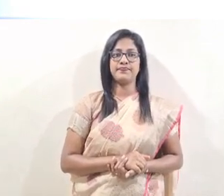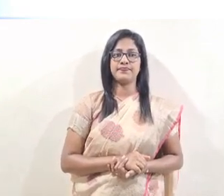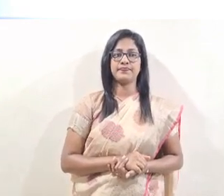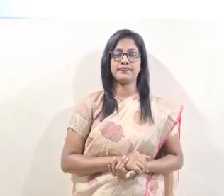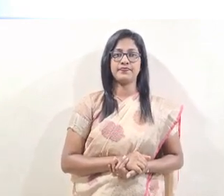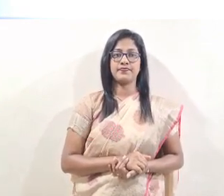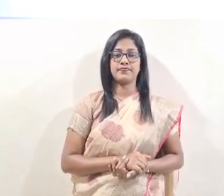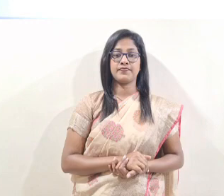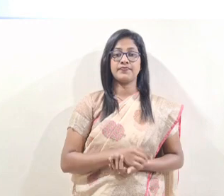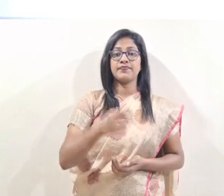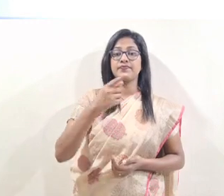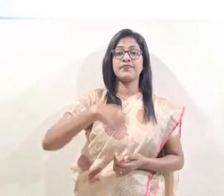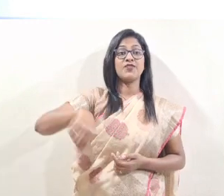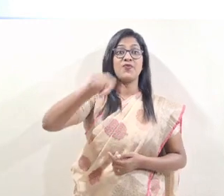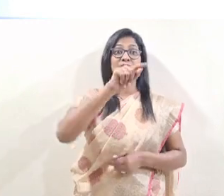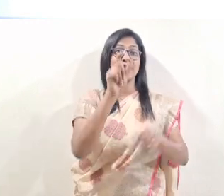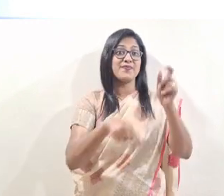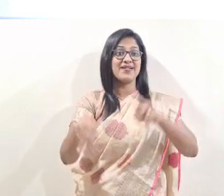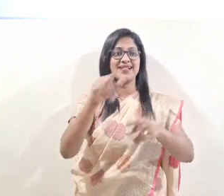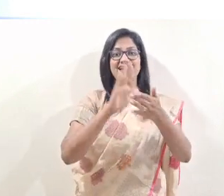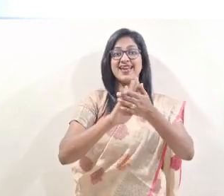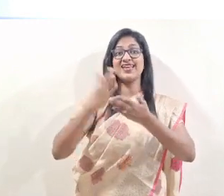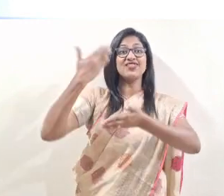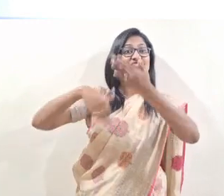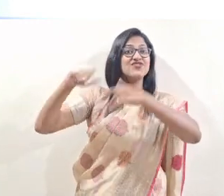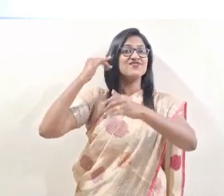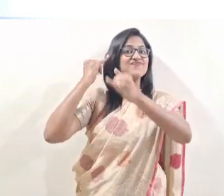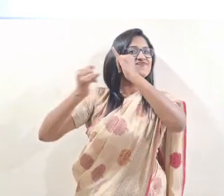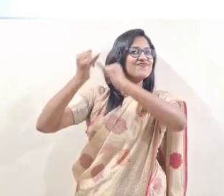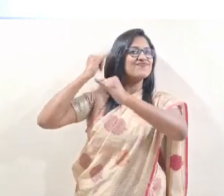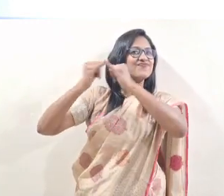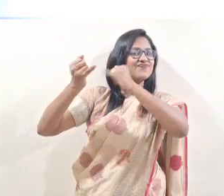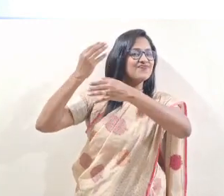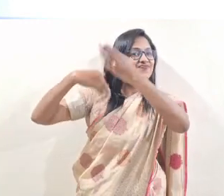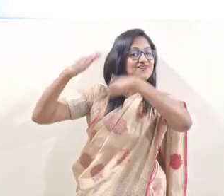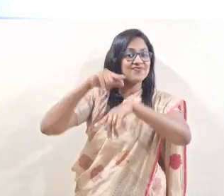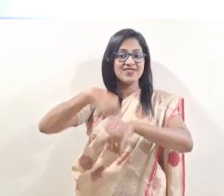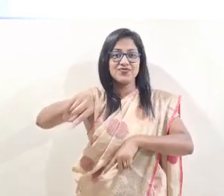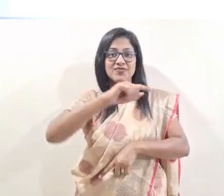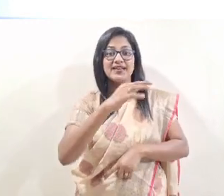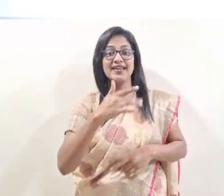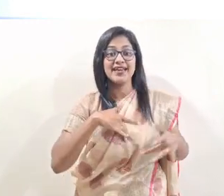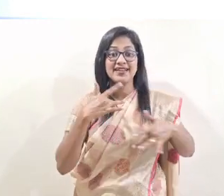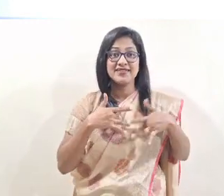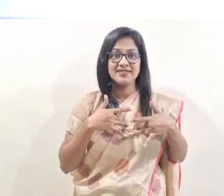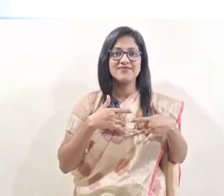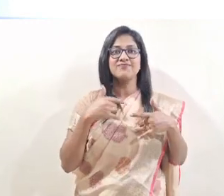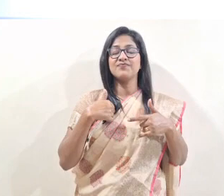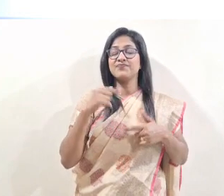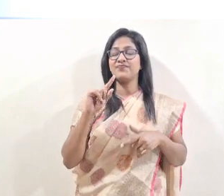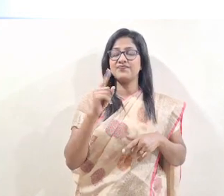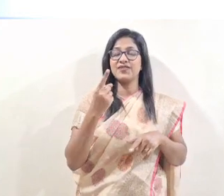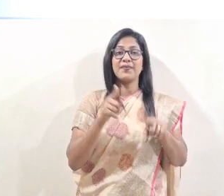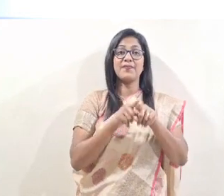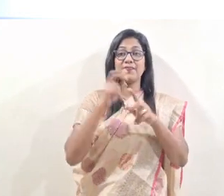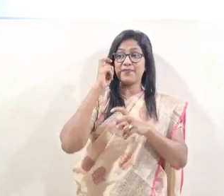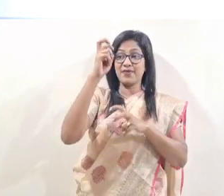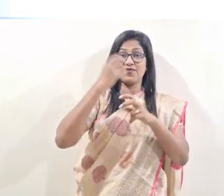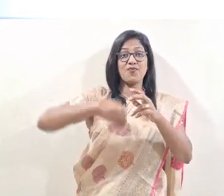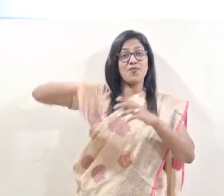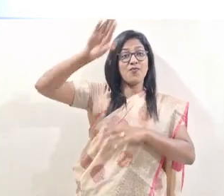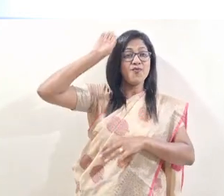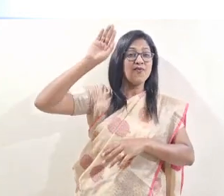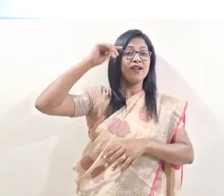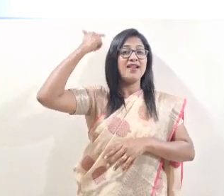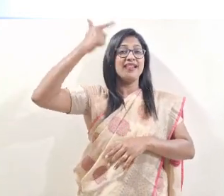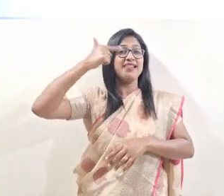For those of the history buffs who are there in here, I mean, after the metro was started off in London